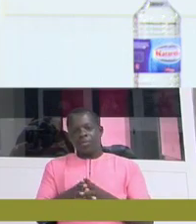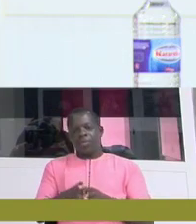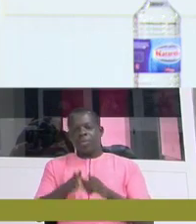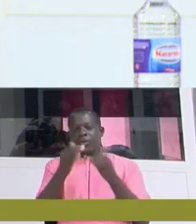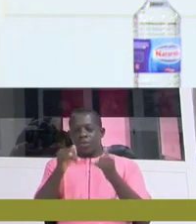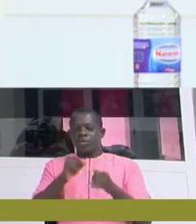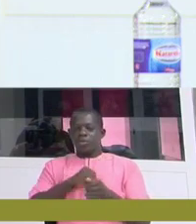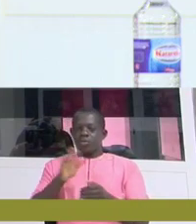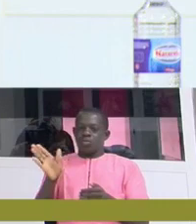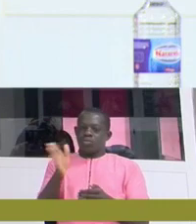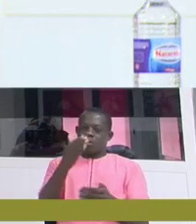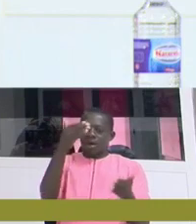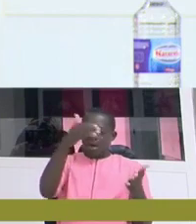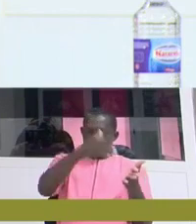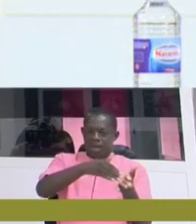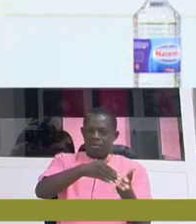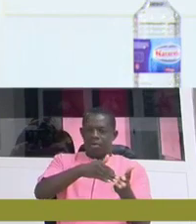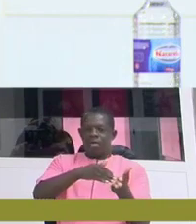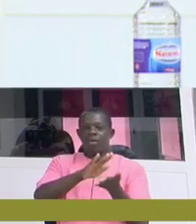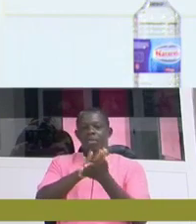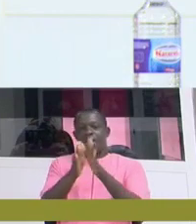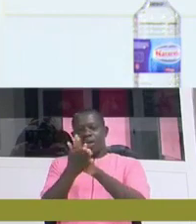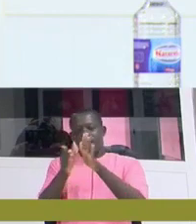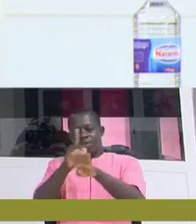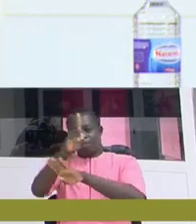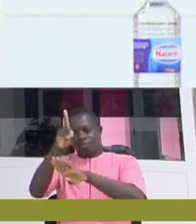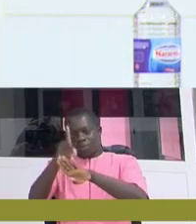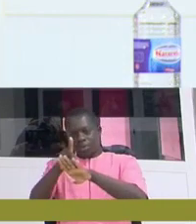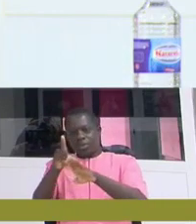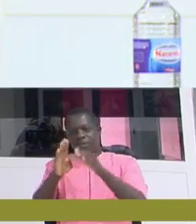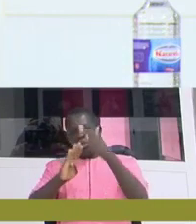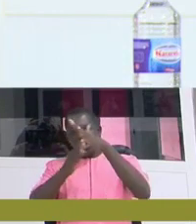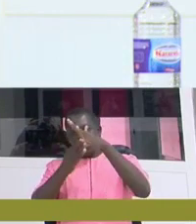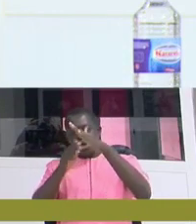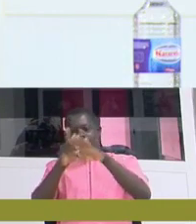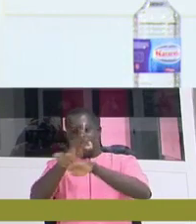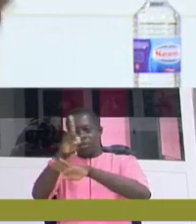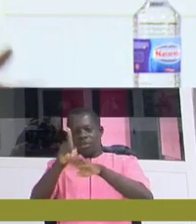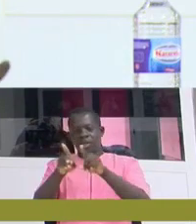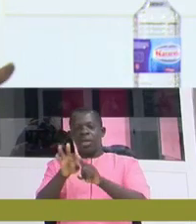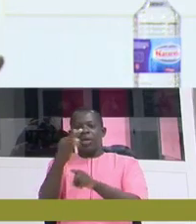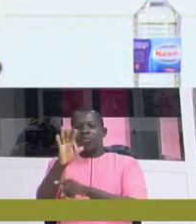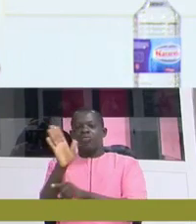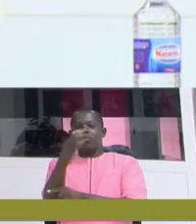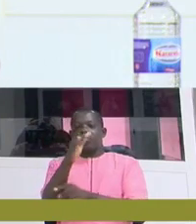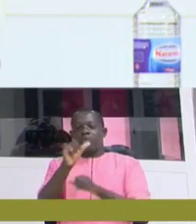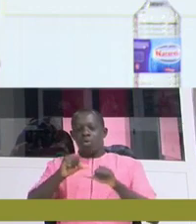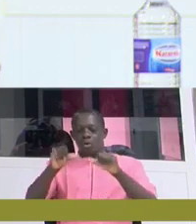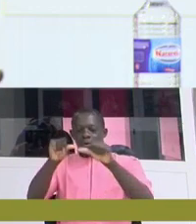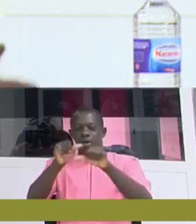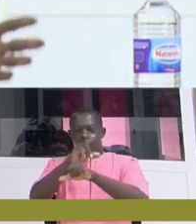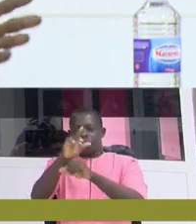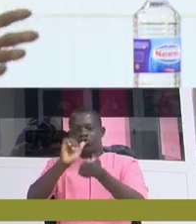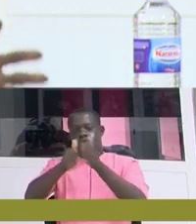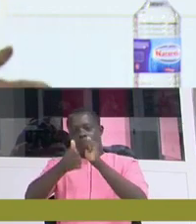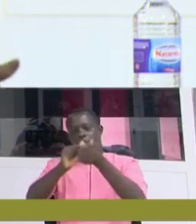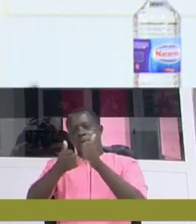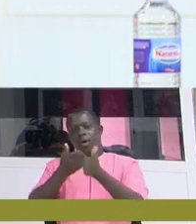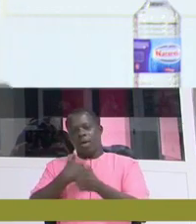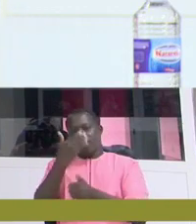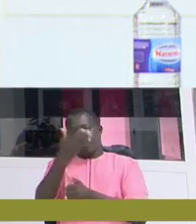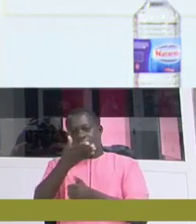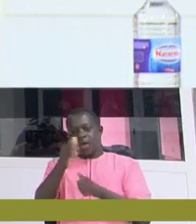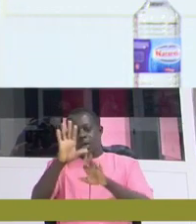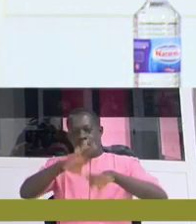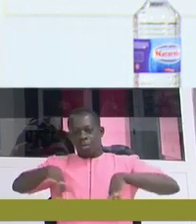bantabado. I came up to the abantaba. Nikata uonin. As you are going towards Woni. Bitiko beje. There was a shop there. Alimamo